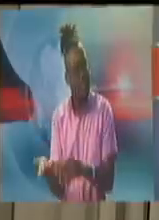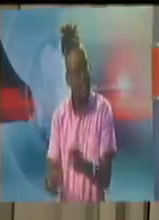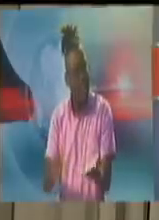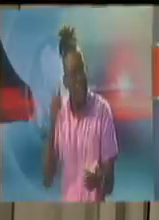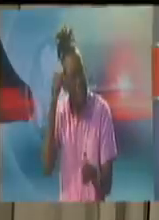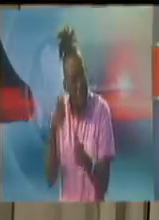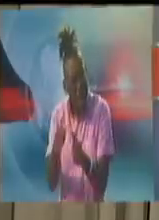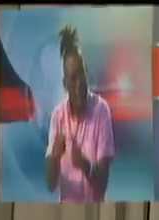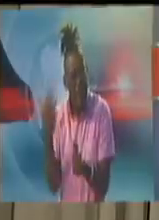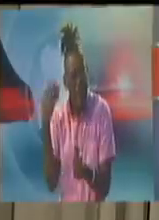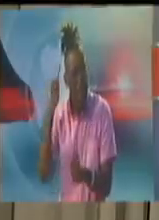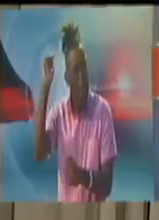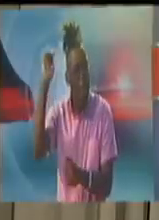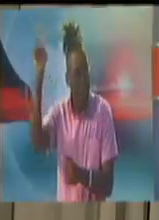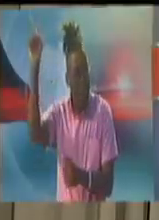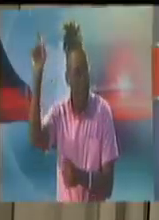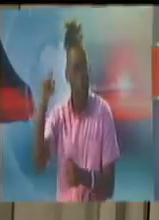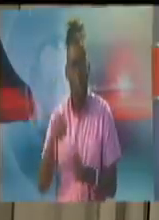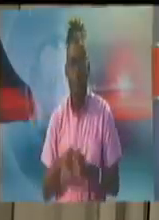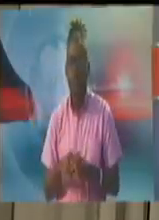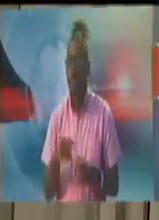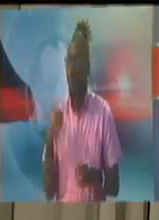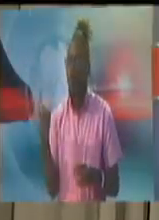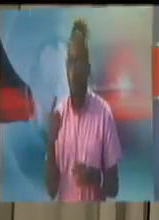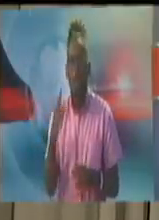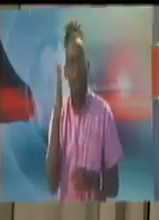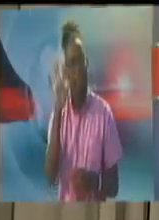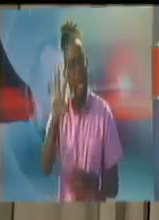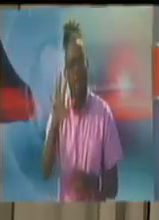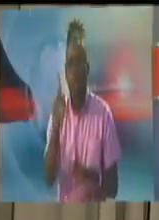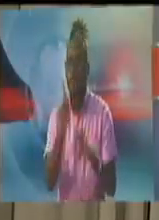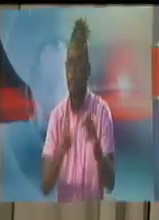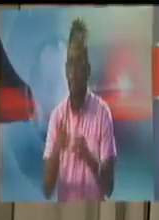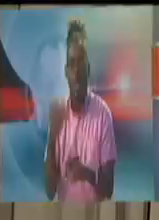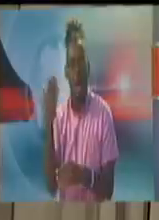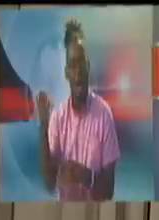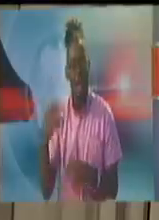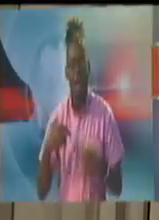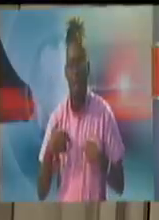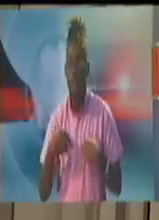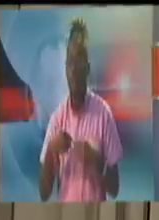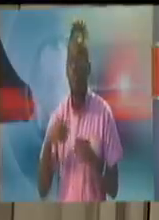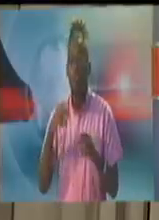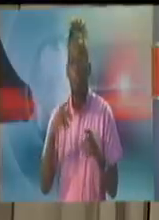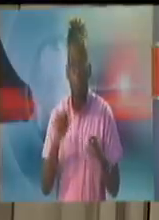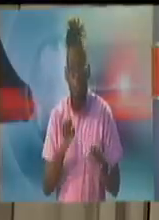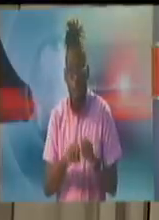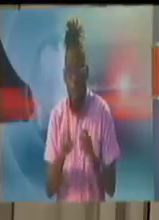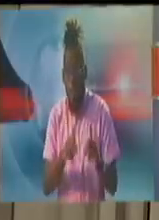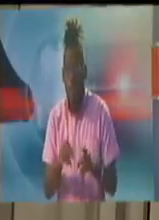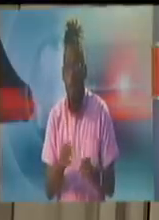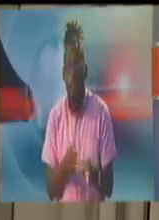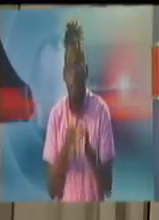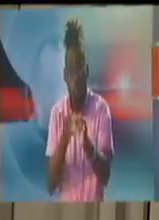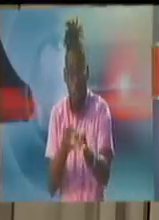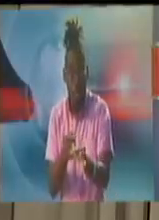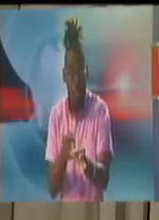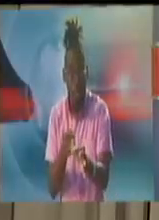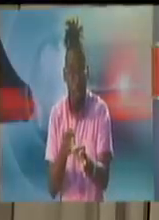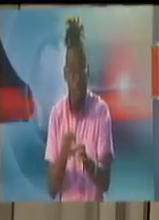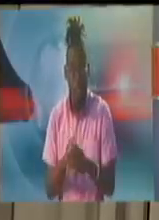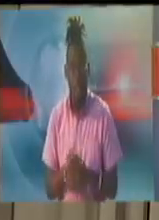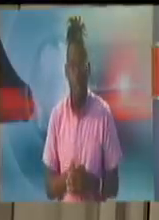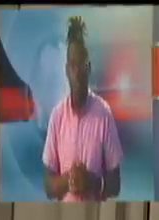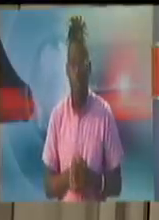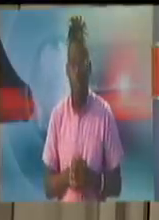that is the regulation. Funeral homes, please abide by it. Persons who are unfortunately going through the painful exercise of